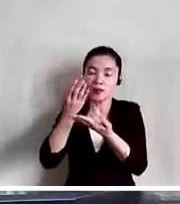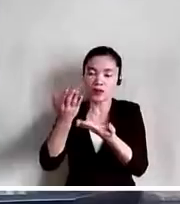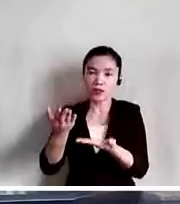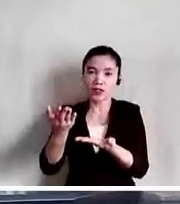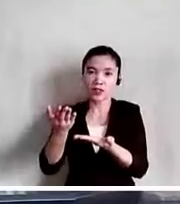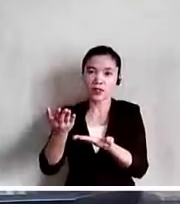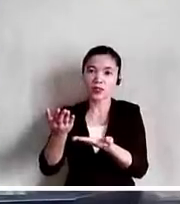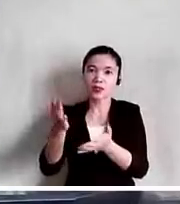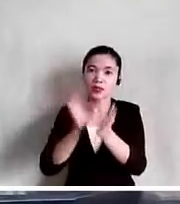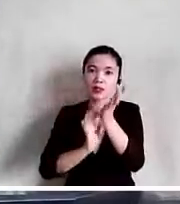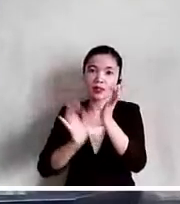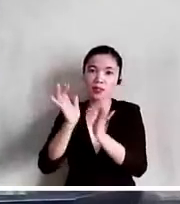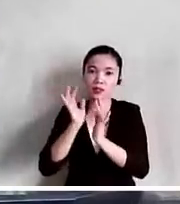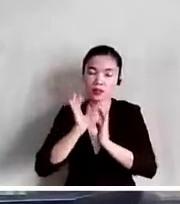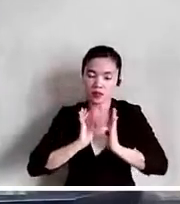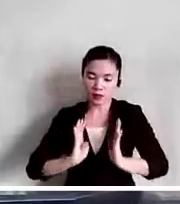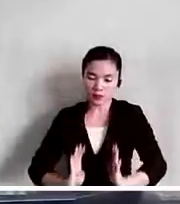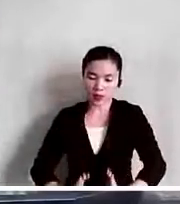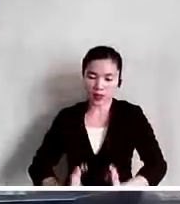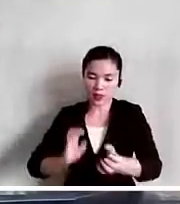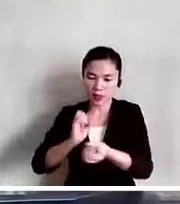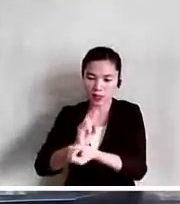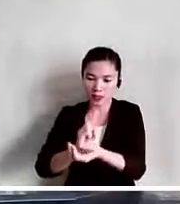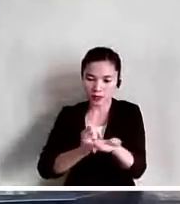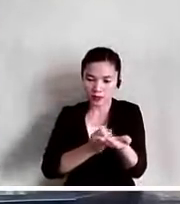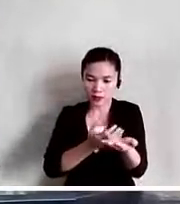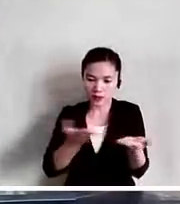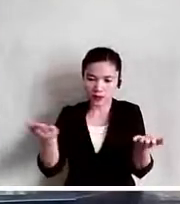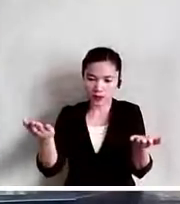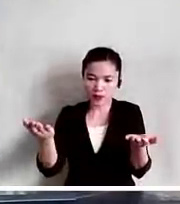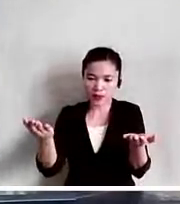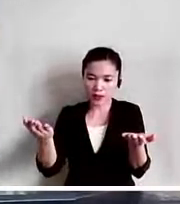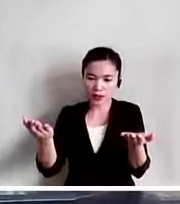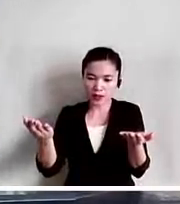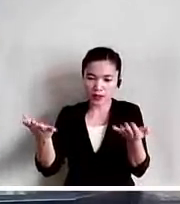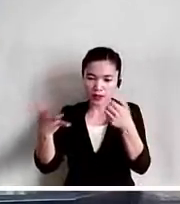is my body which will be given up for you."